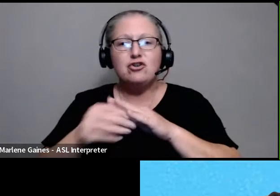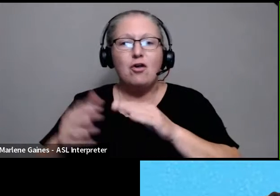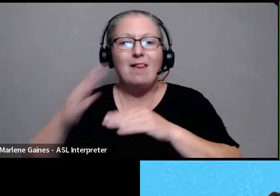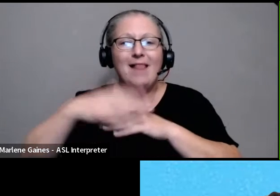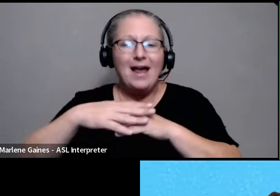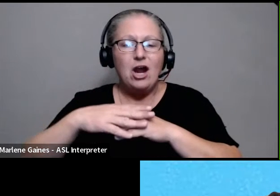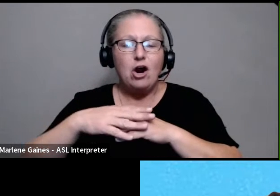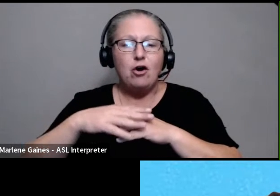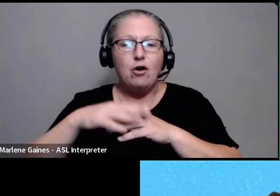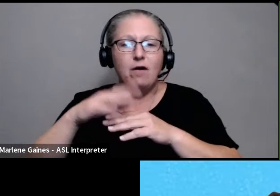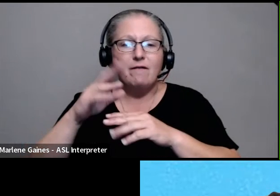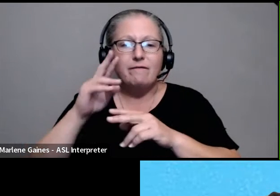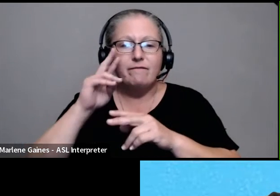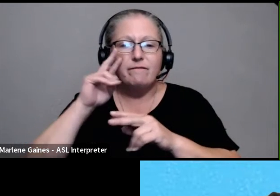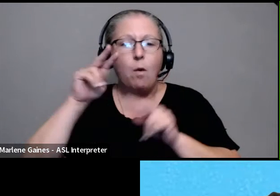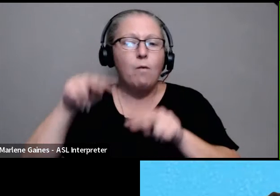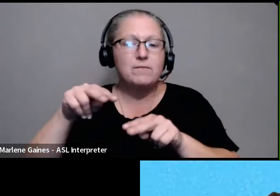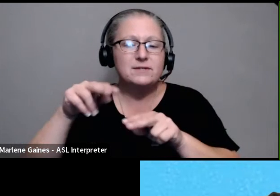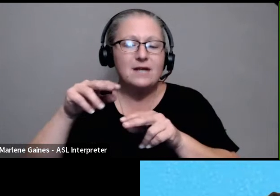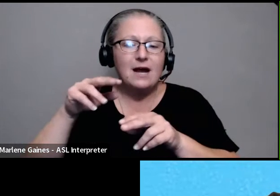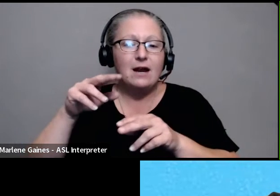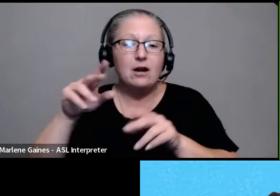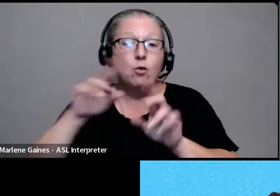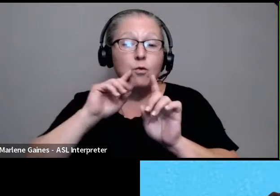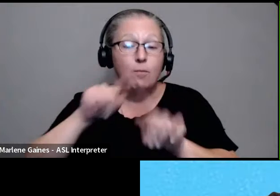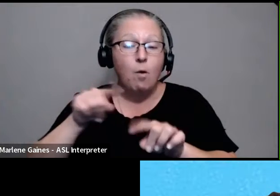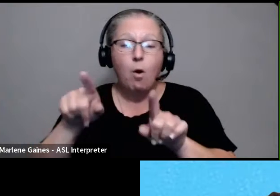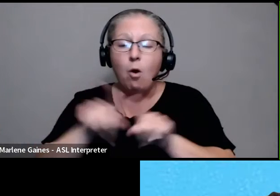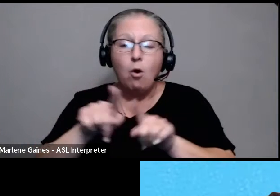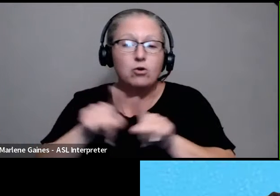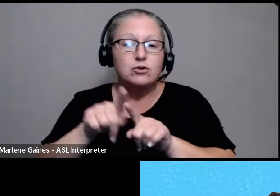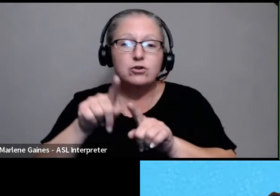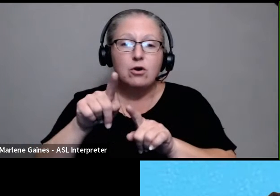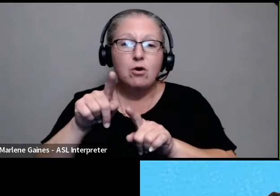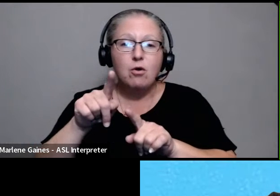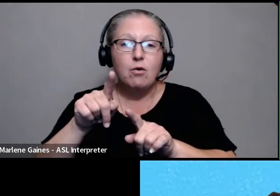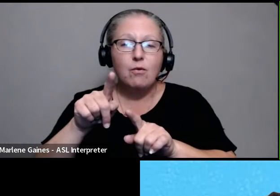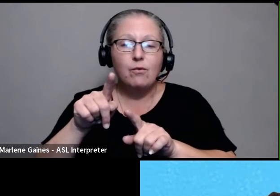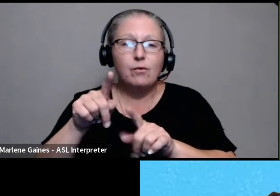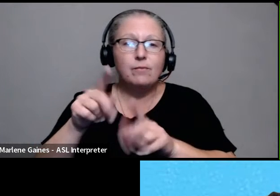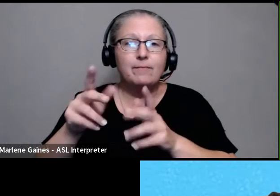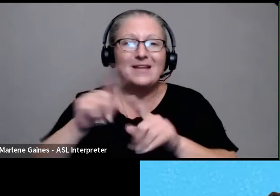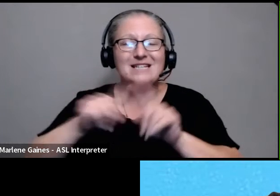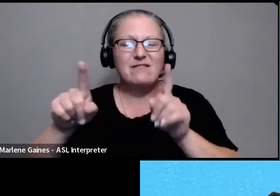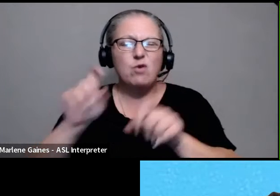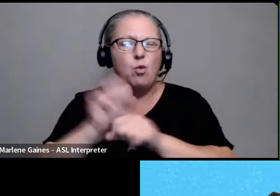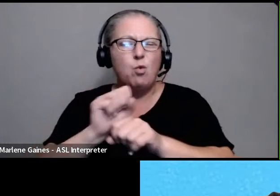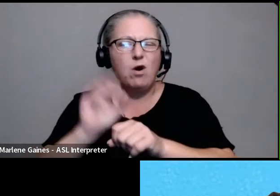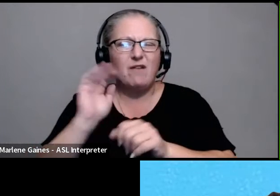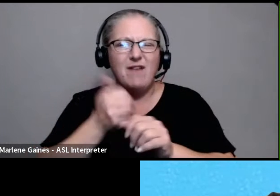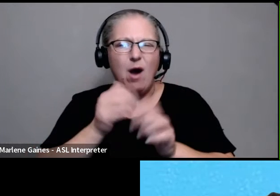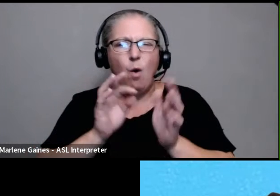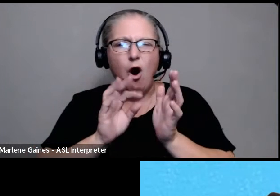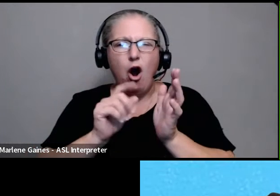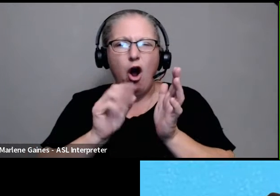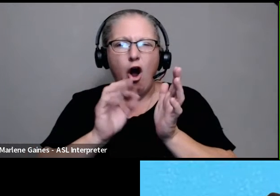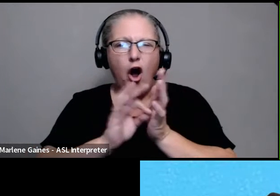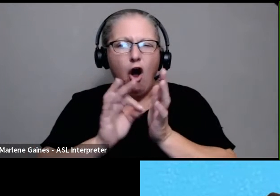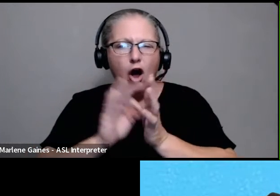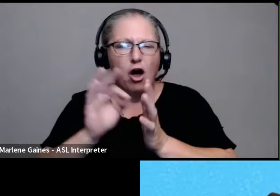oversight. The report also didn't go into the different work of our auditors and the